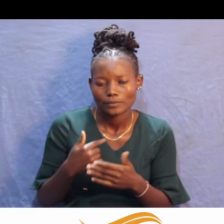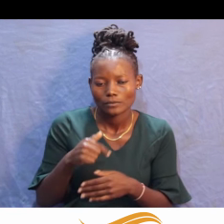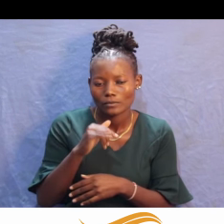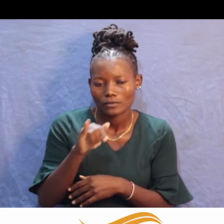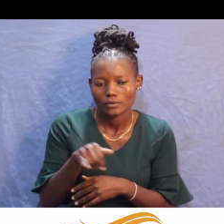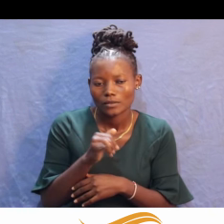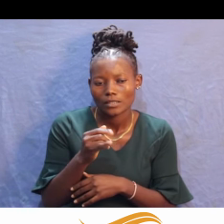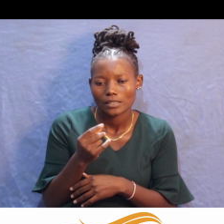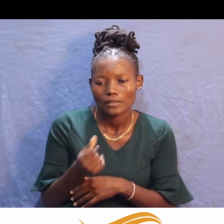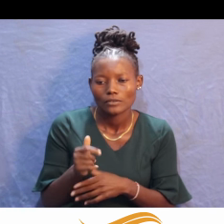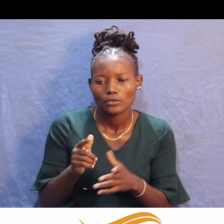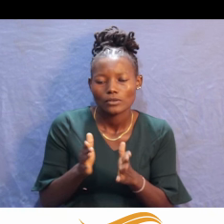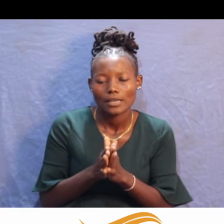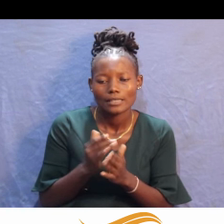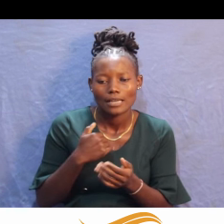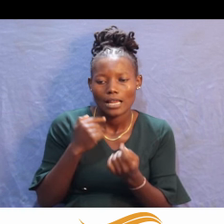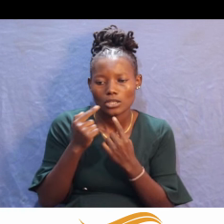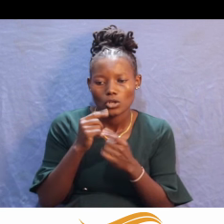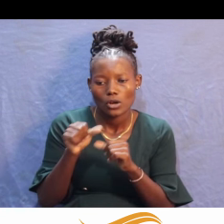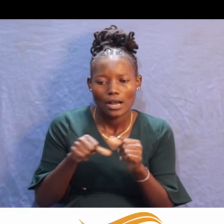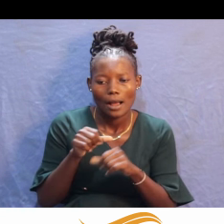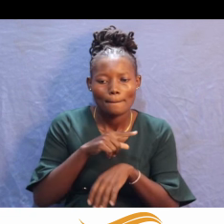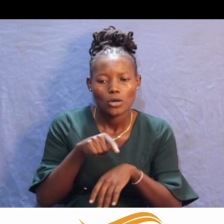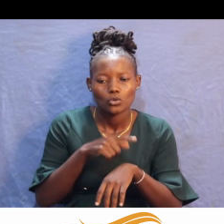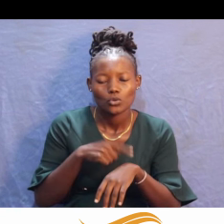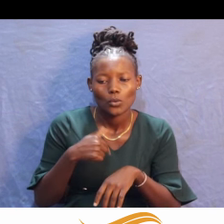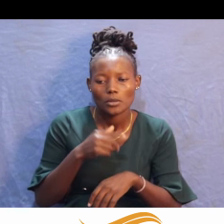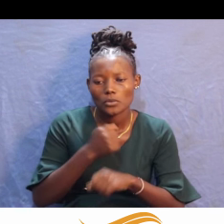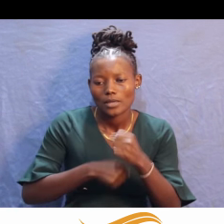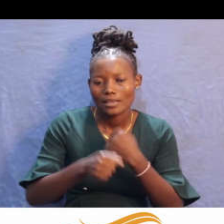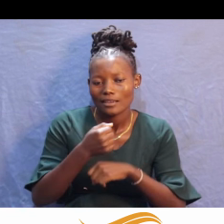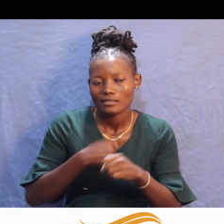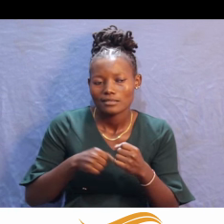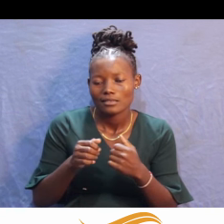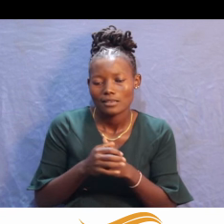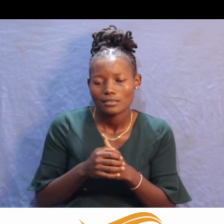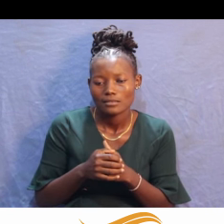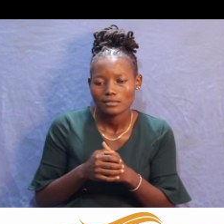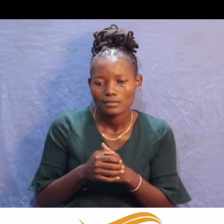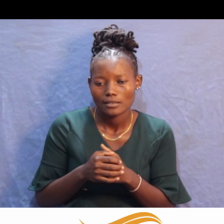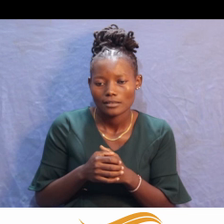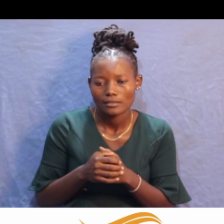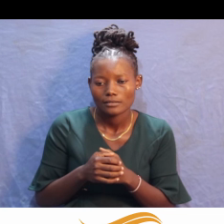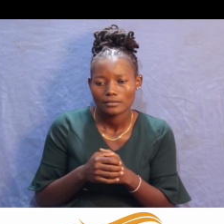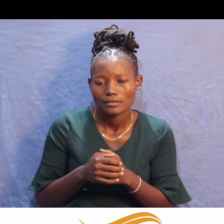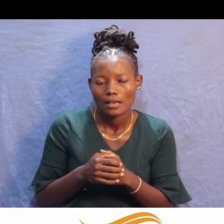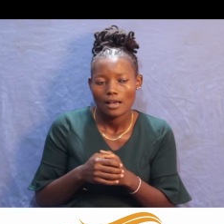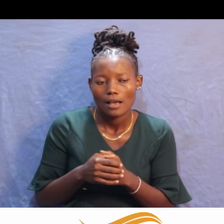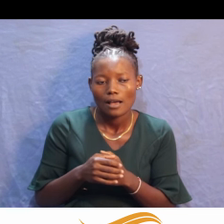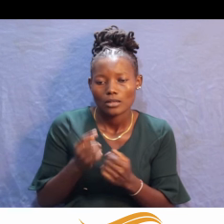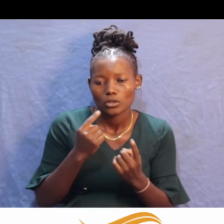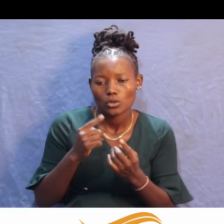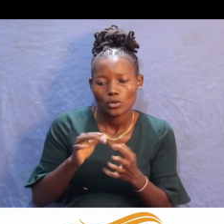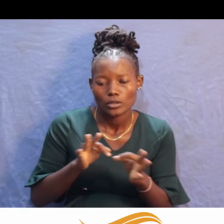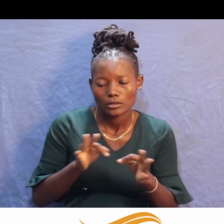adjust this fuel, and I'll talk about that when we exercise, and I'll point out a little bit more detail, but that's